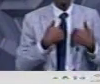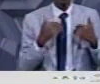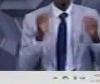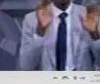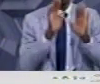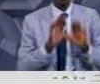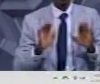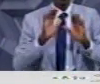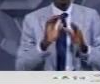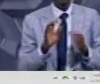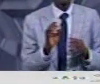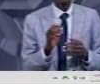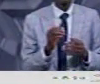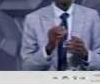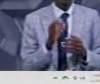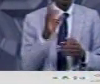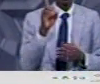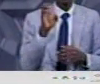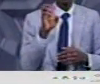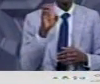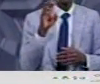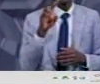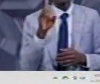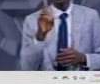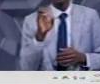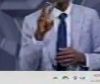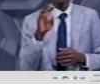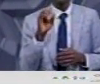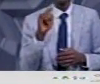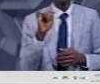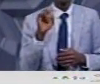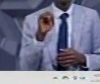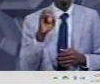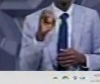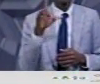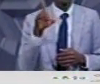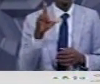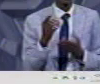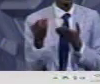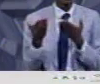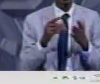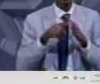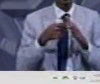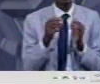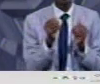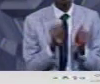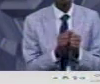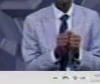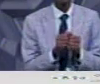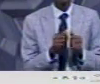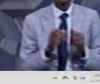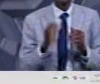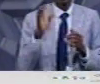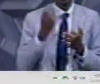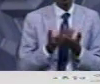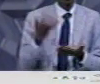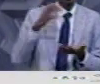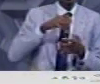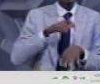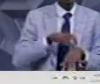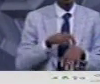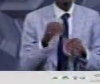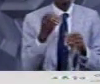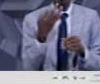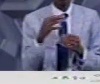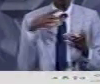scripture. The time is 8 a.m. But we do well to attend the